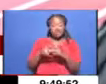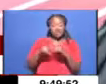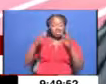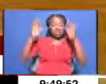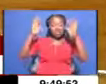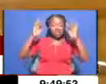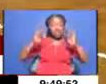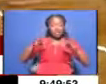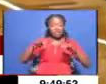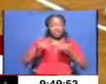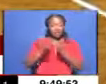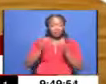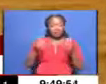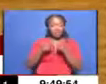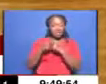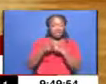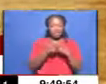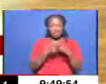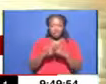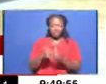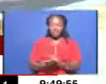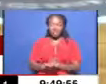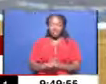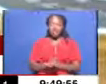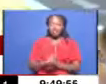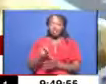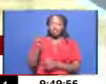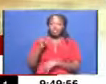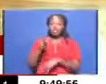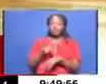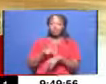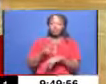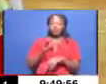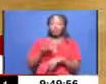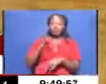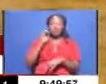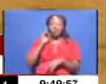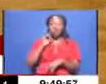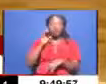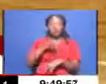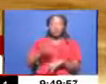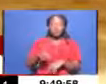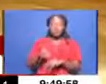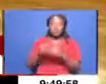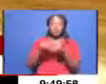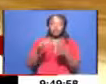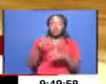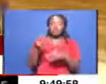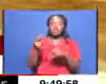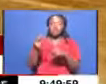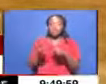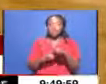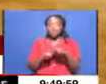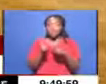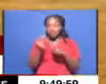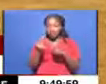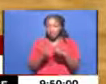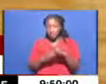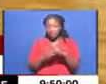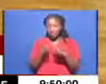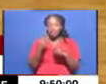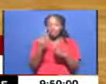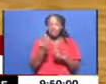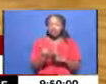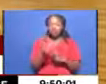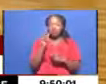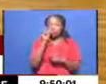was a very big challenge. Meanwhile, Kenya national women deaf basketball team lost 79-34 to Italy in the